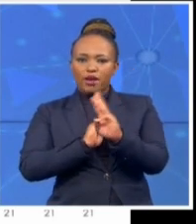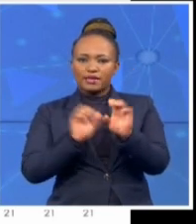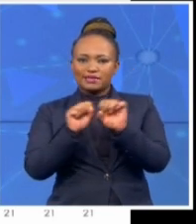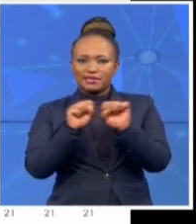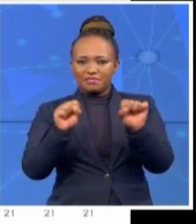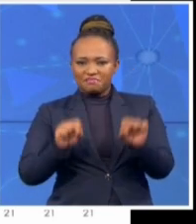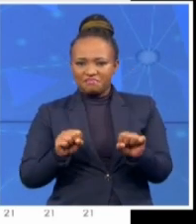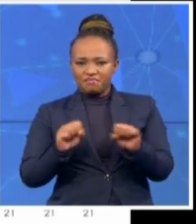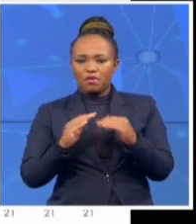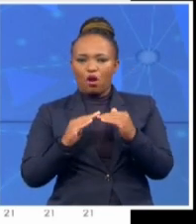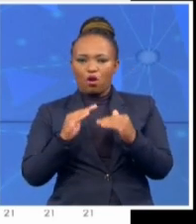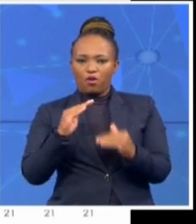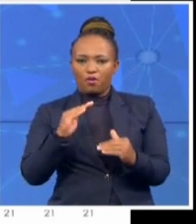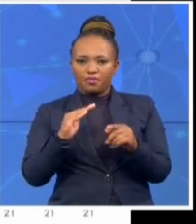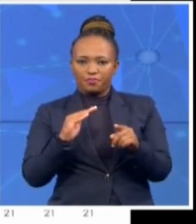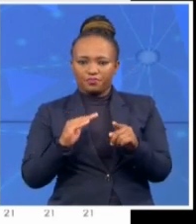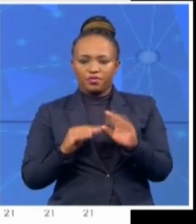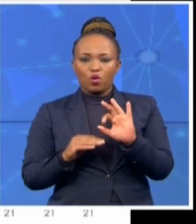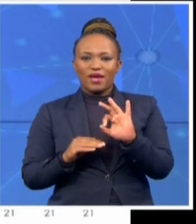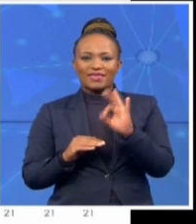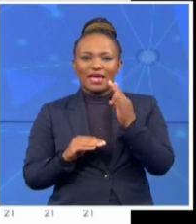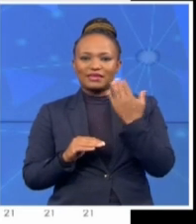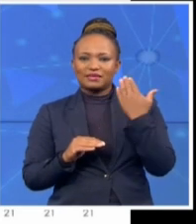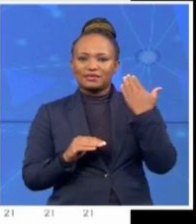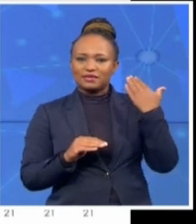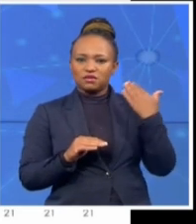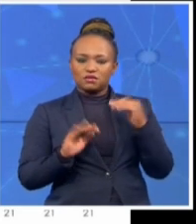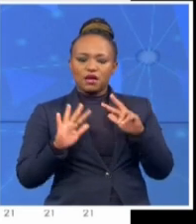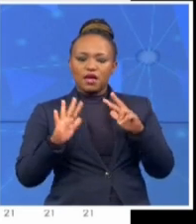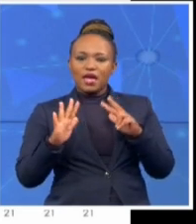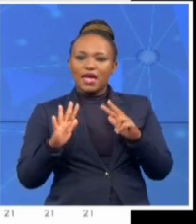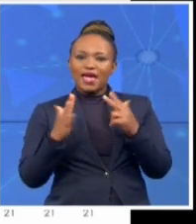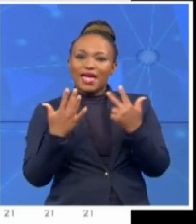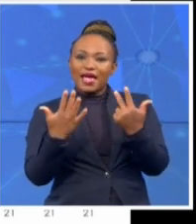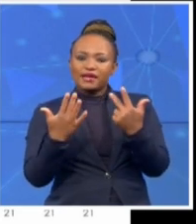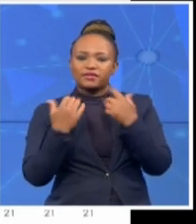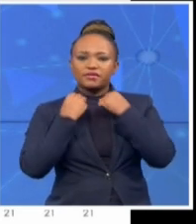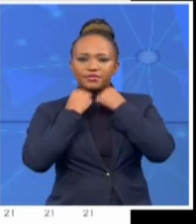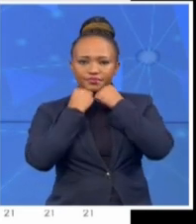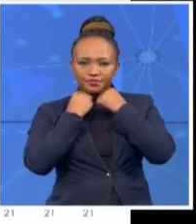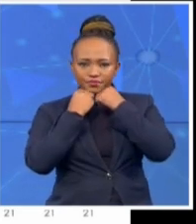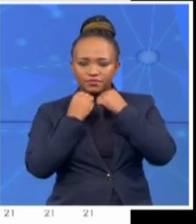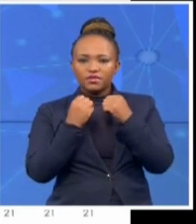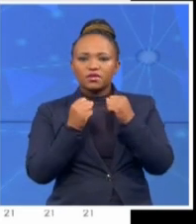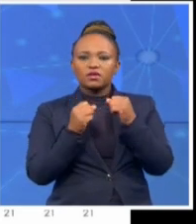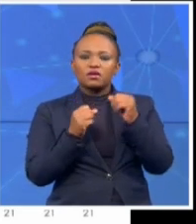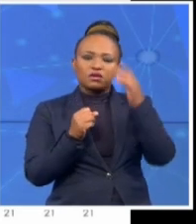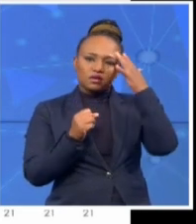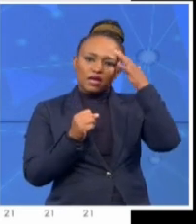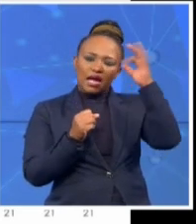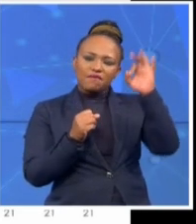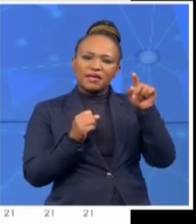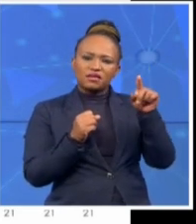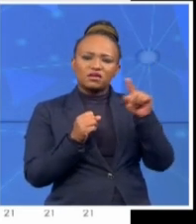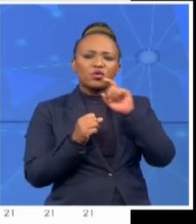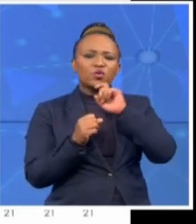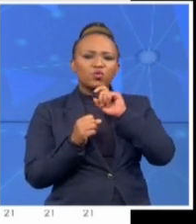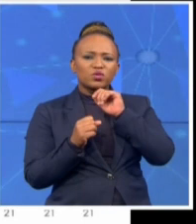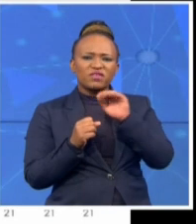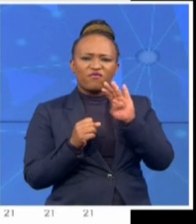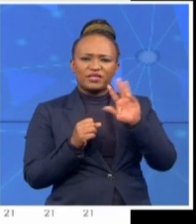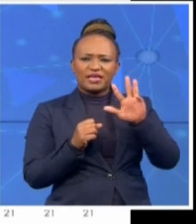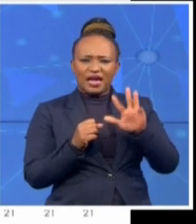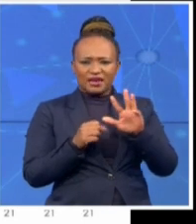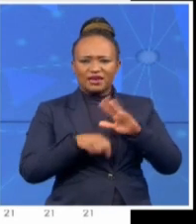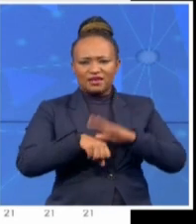wave, on the 8th of August, the public sector was using 49 tons per day, or a 402% increase